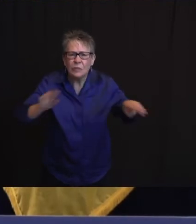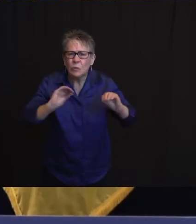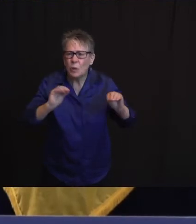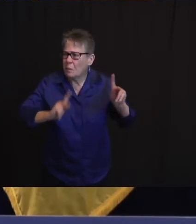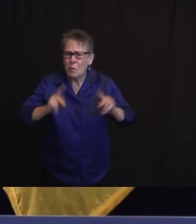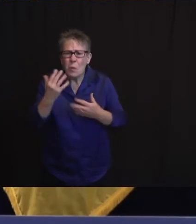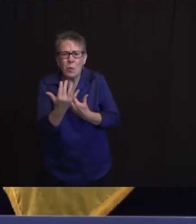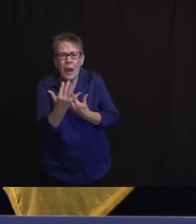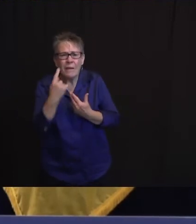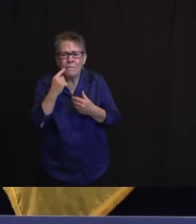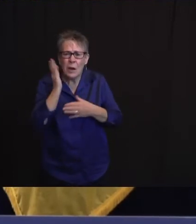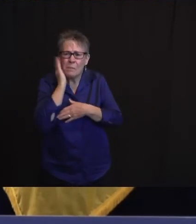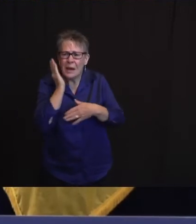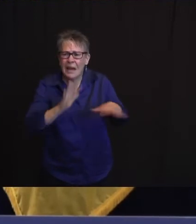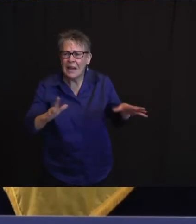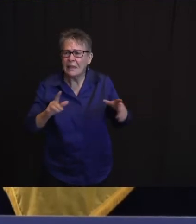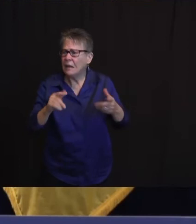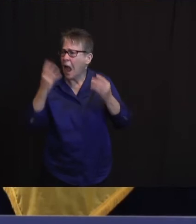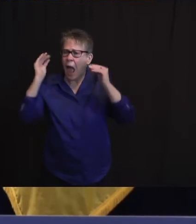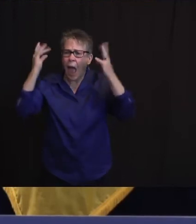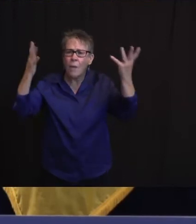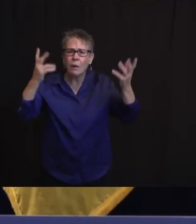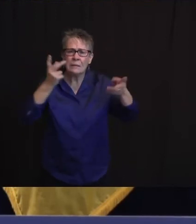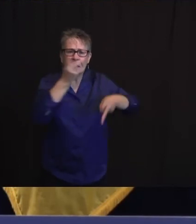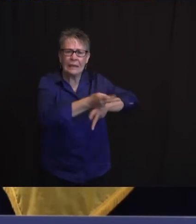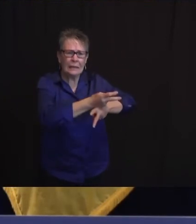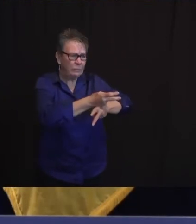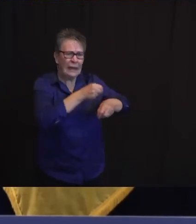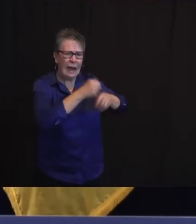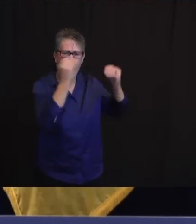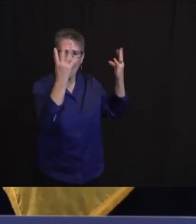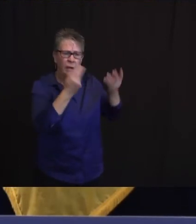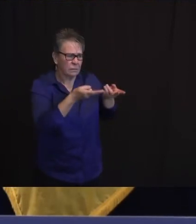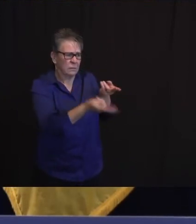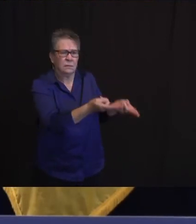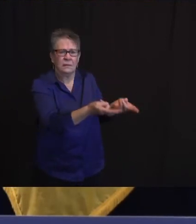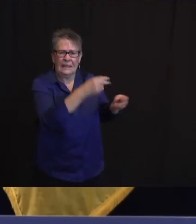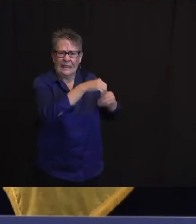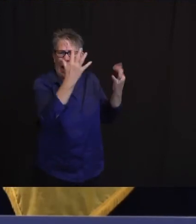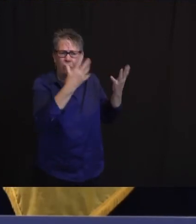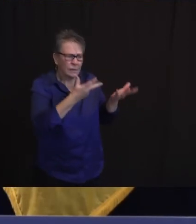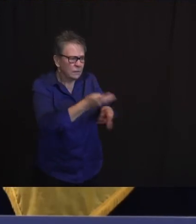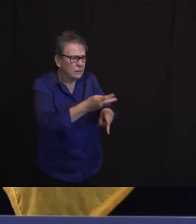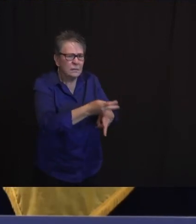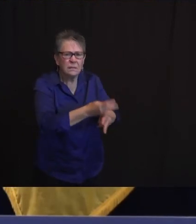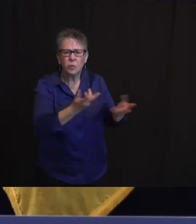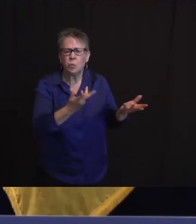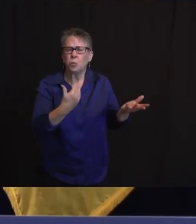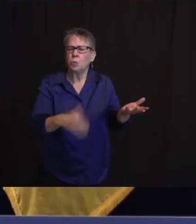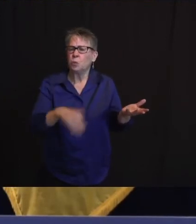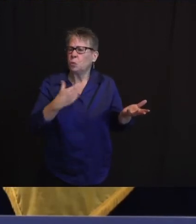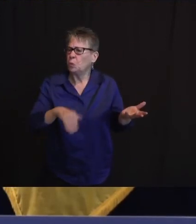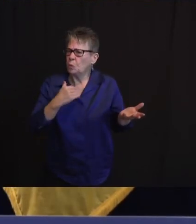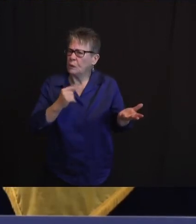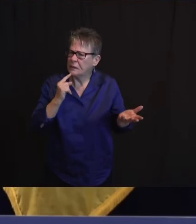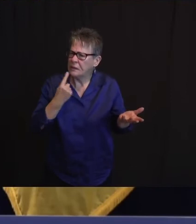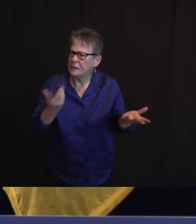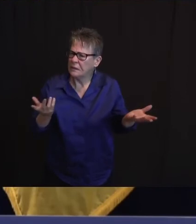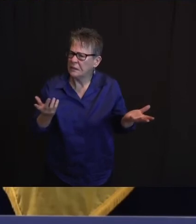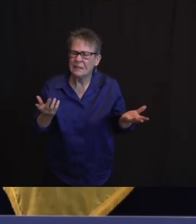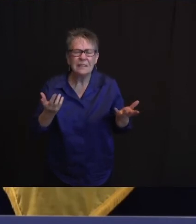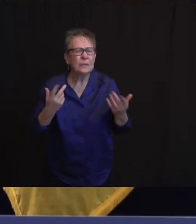that's the one thing people ask us all the time, are you reconsidering this or reconsidering that? Those are the numbers that we cannot allow ourselves to get overrun